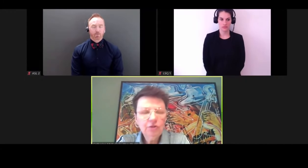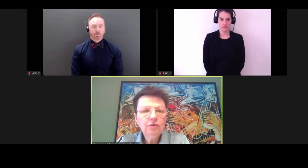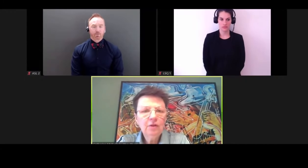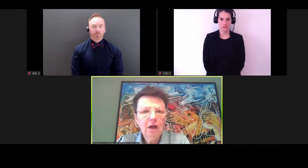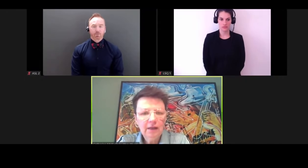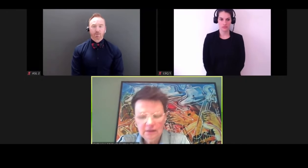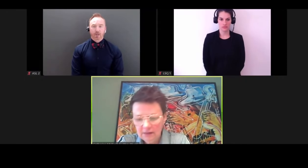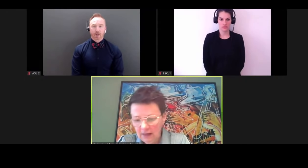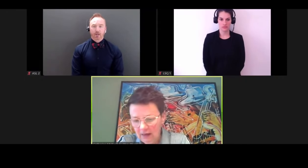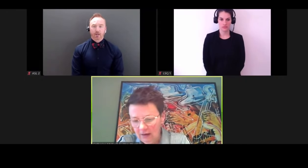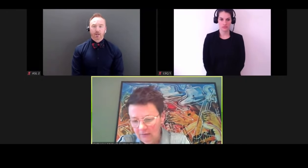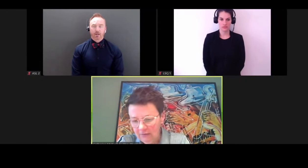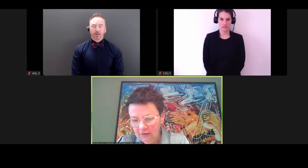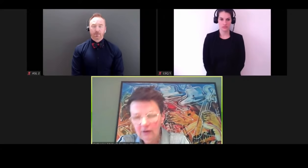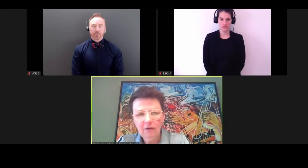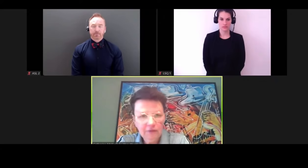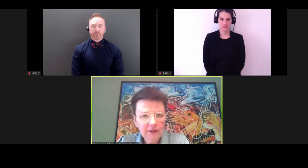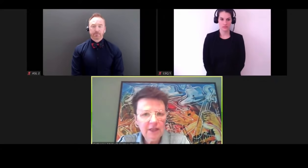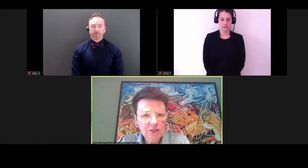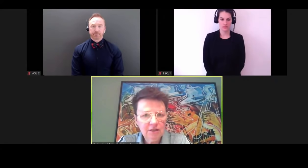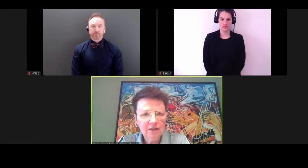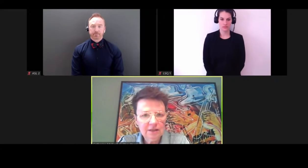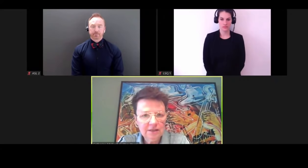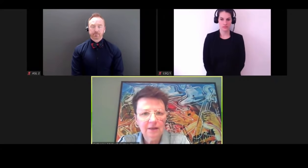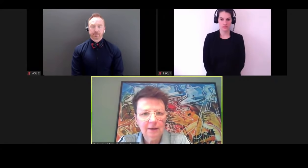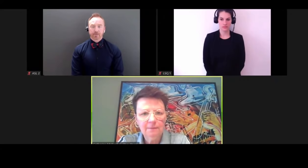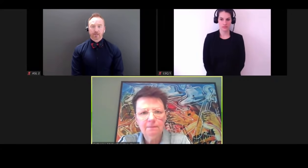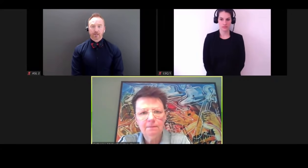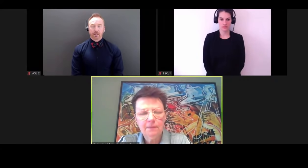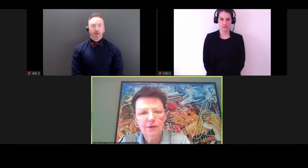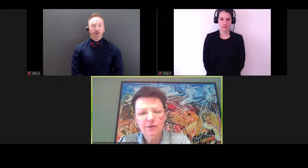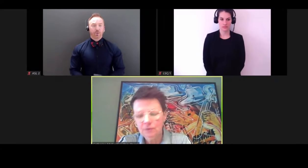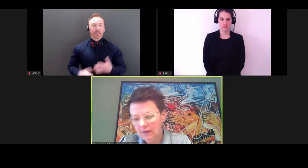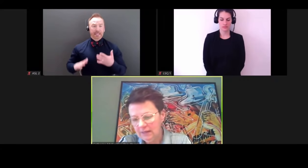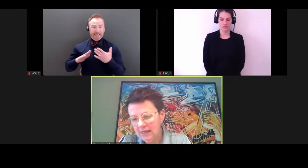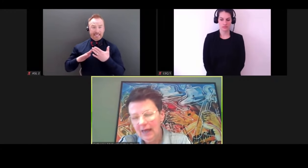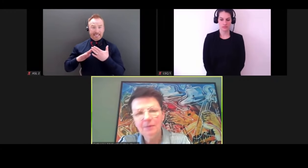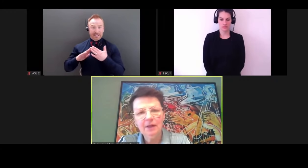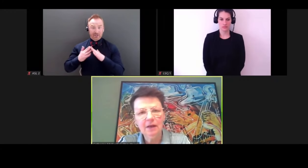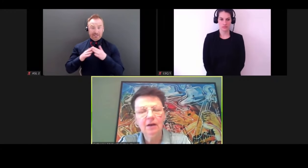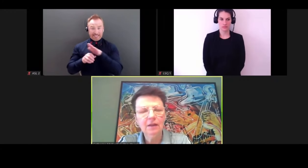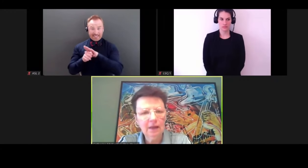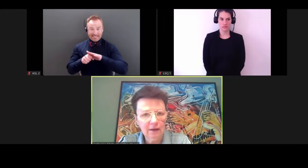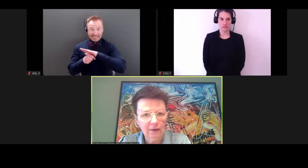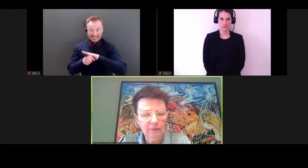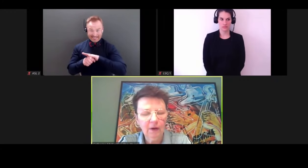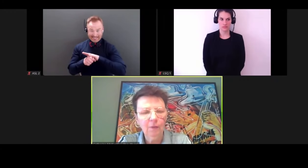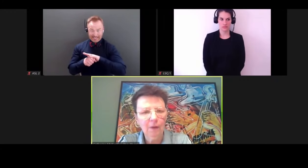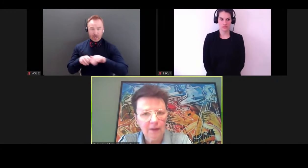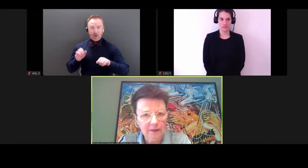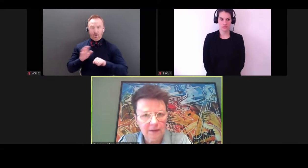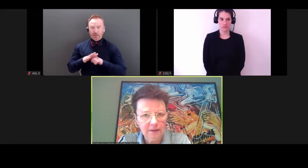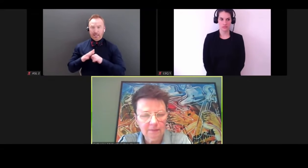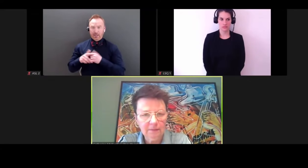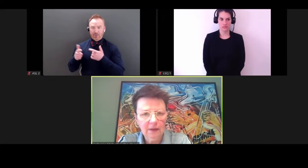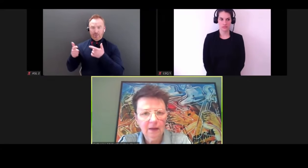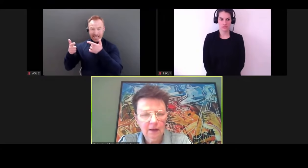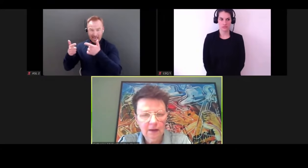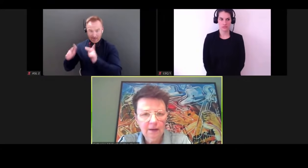There are two lines of confrontation in this city. There is what is happening on the hill on